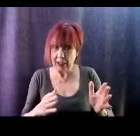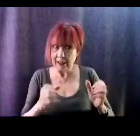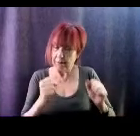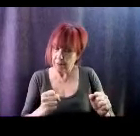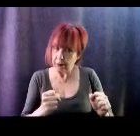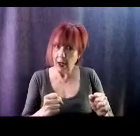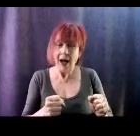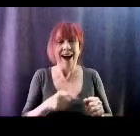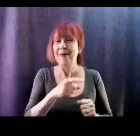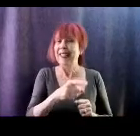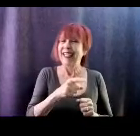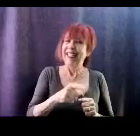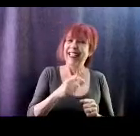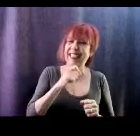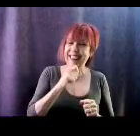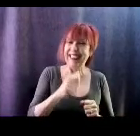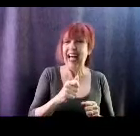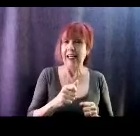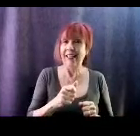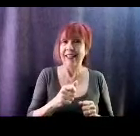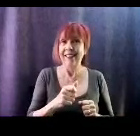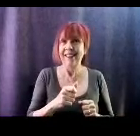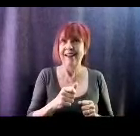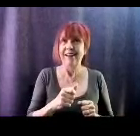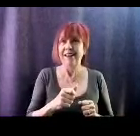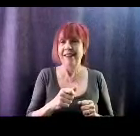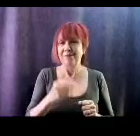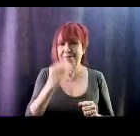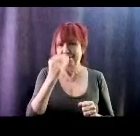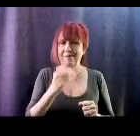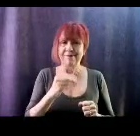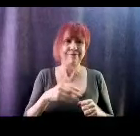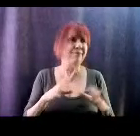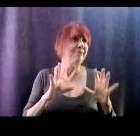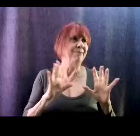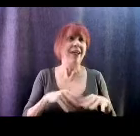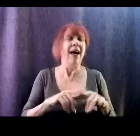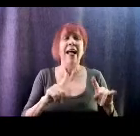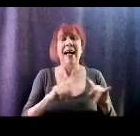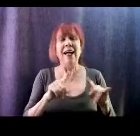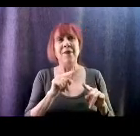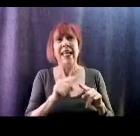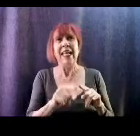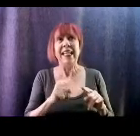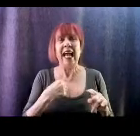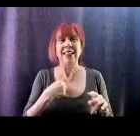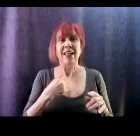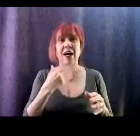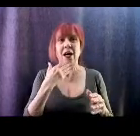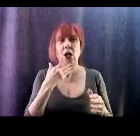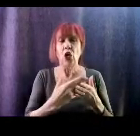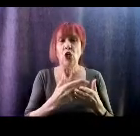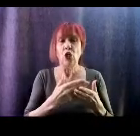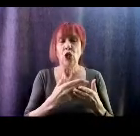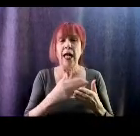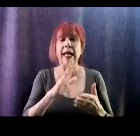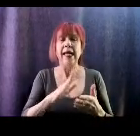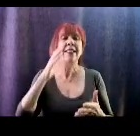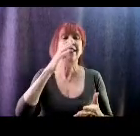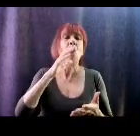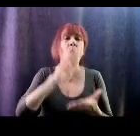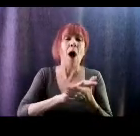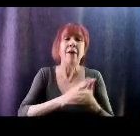to one of the top VR people in our state, who has a great school to work transition program on her own, Miss Jeanette